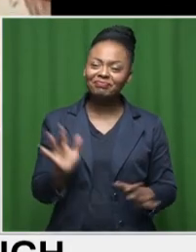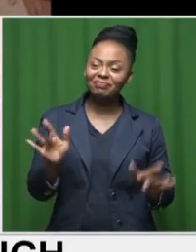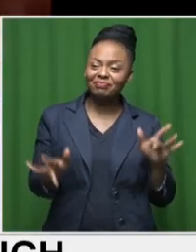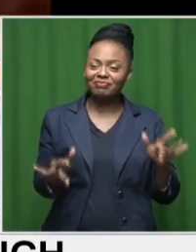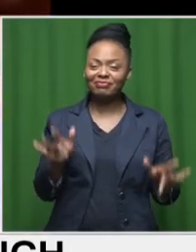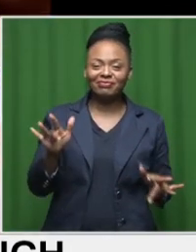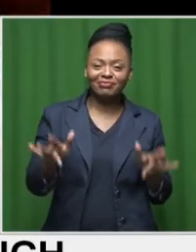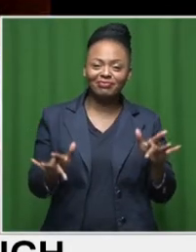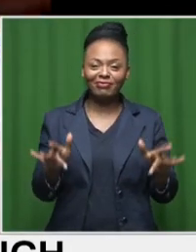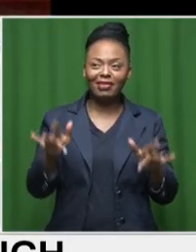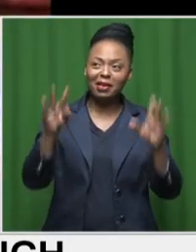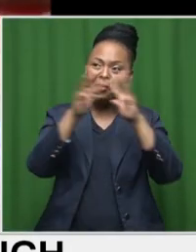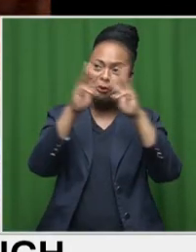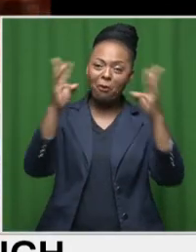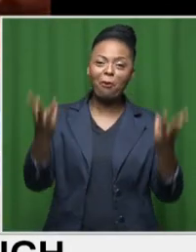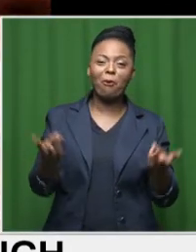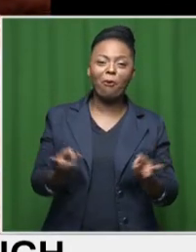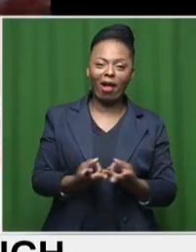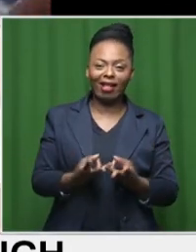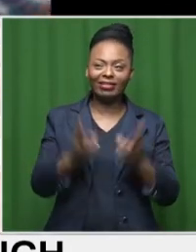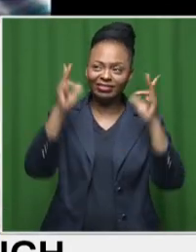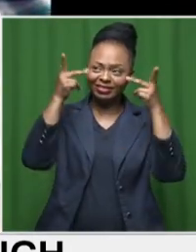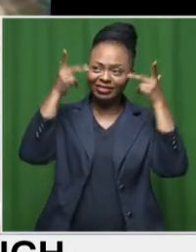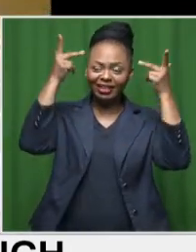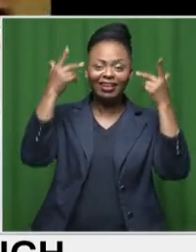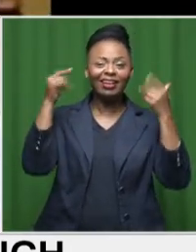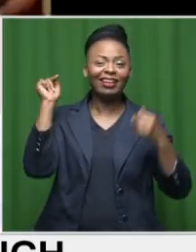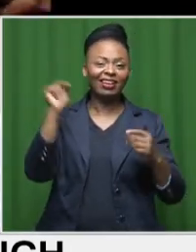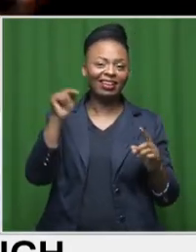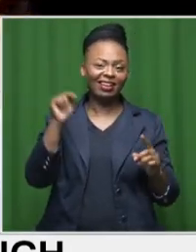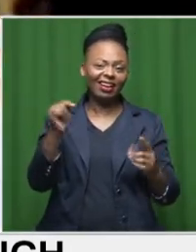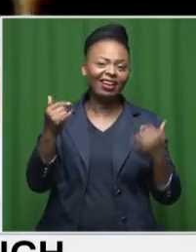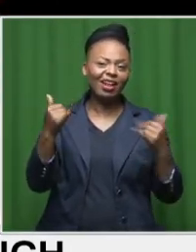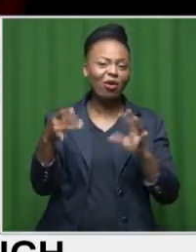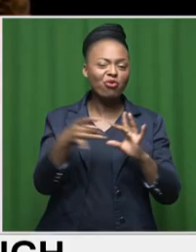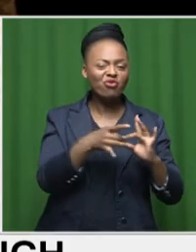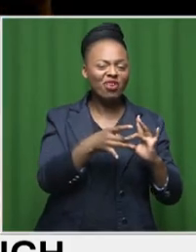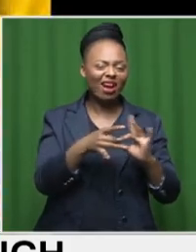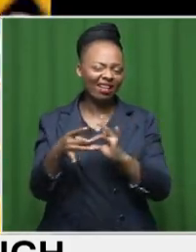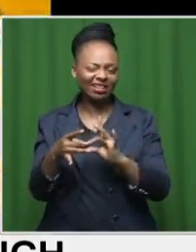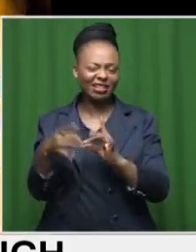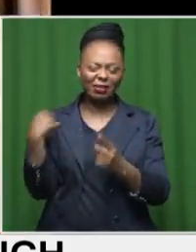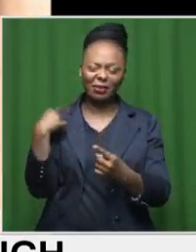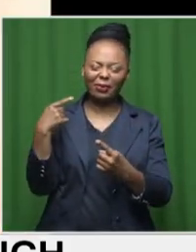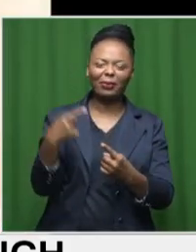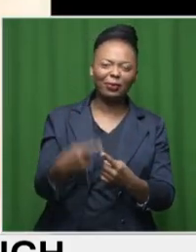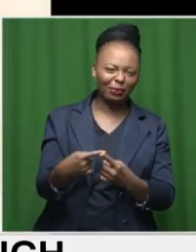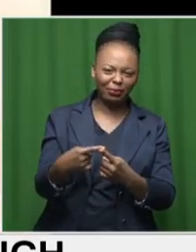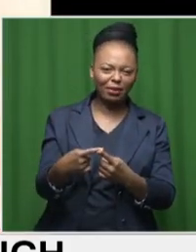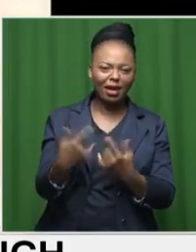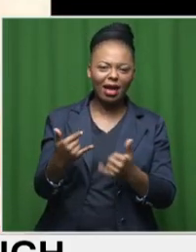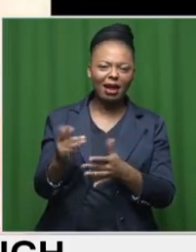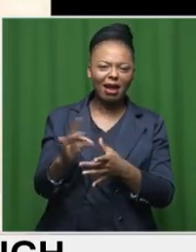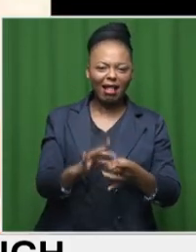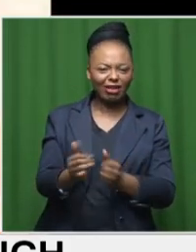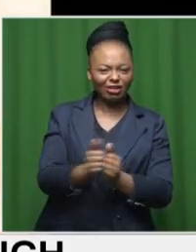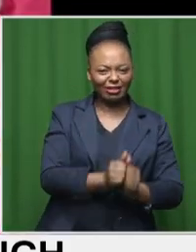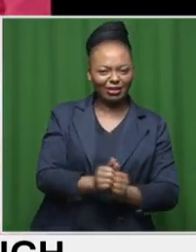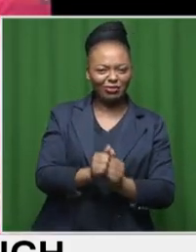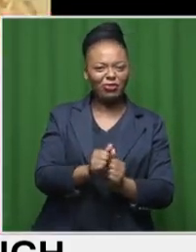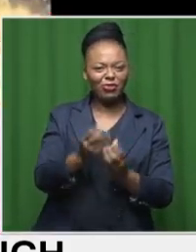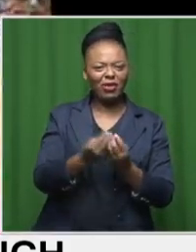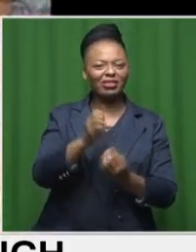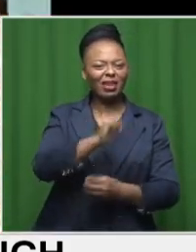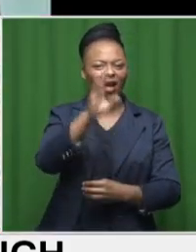and as you say, those relationships going back, you know, a very, very long time with South Africa. Many